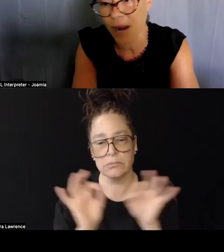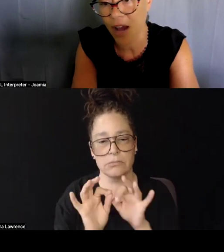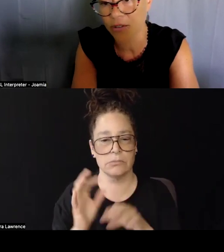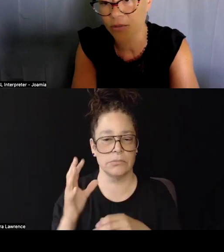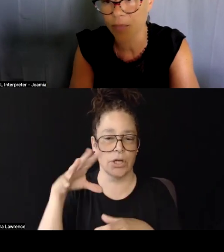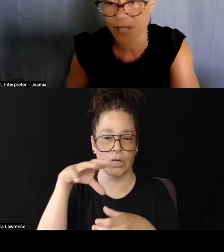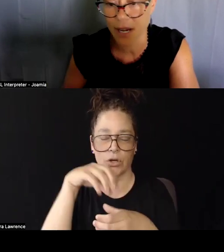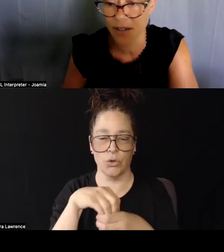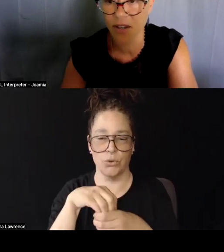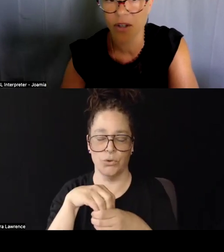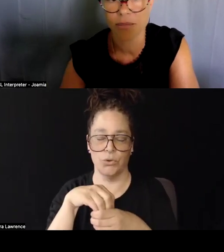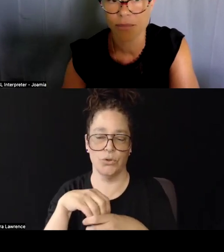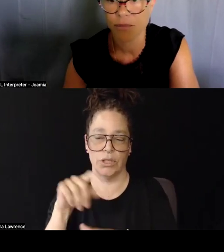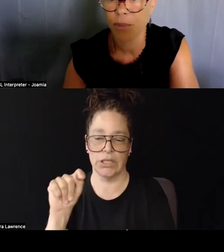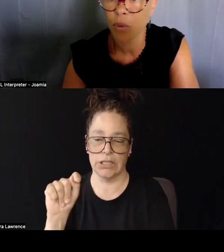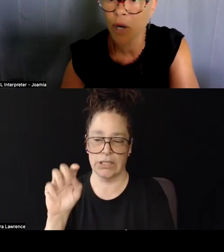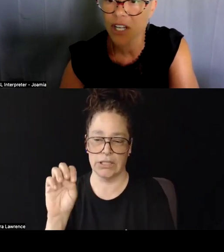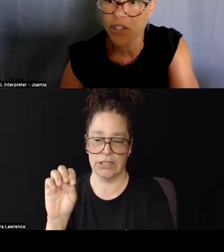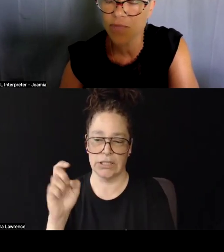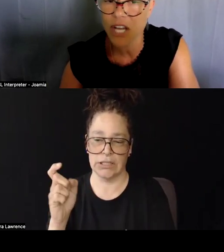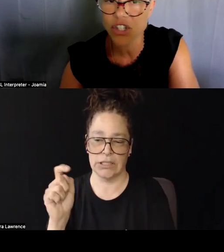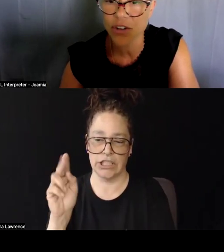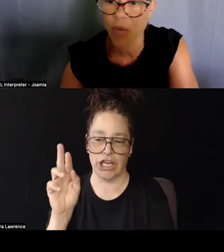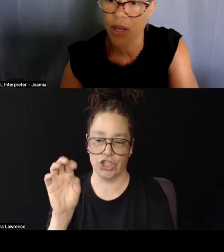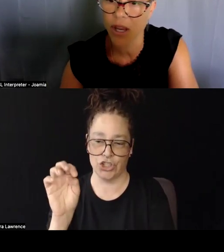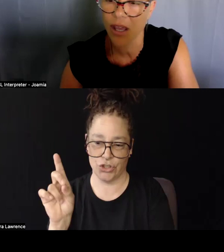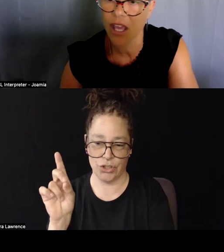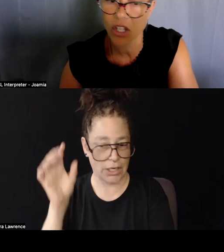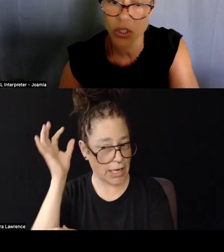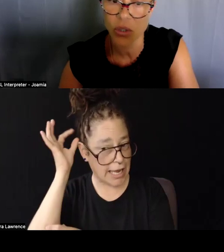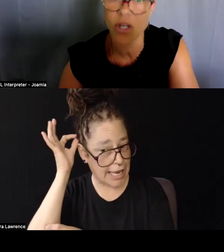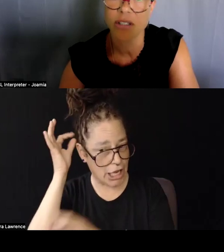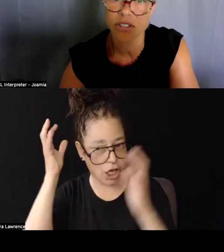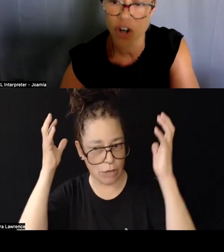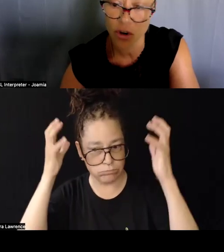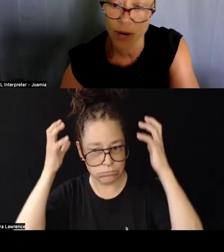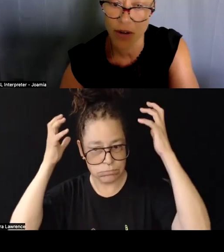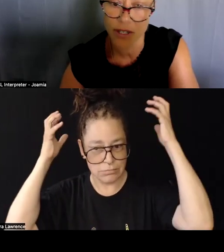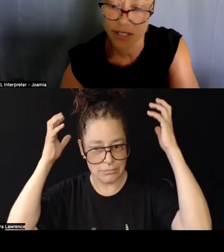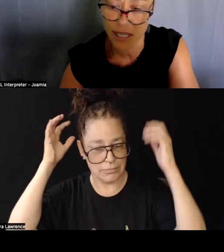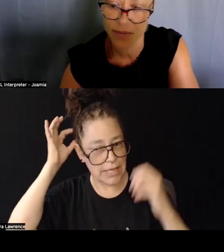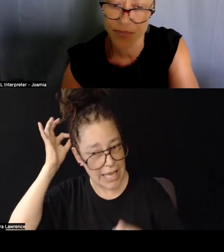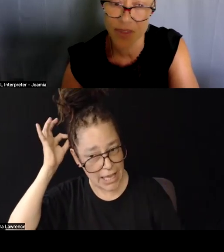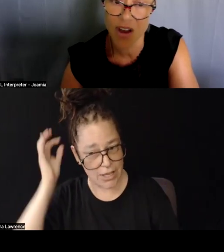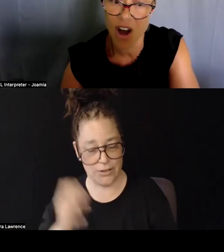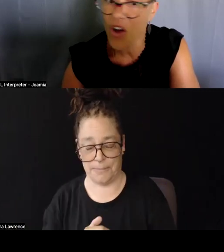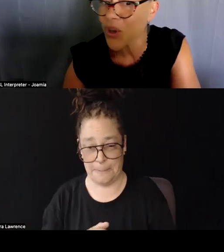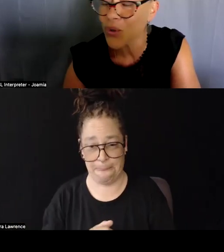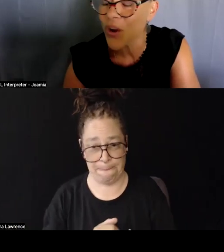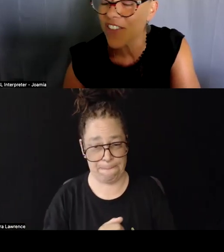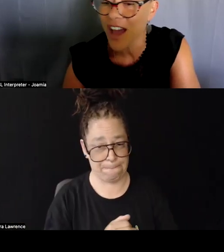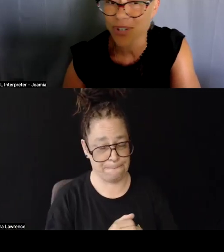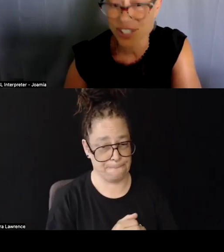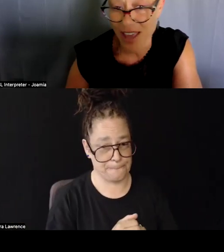light brown represented. But we want to make sure that we include darker brown skin.